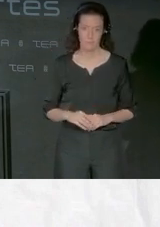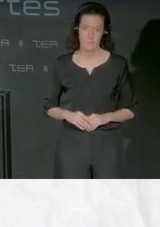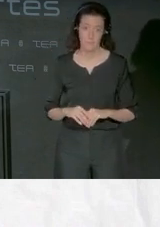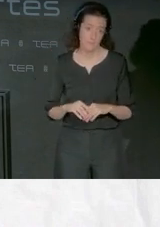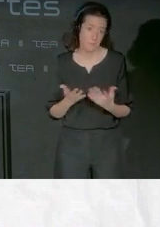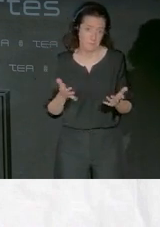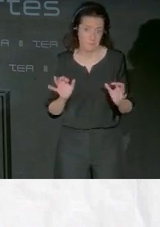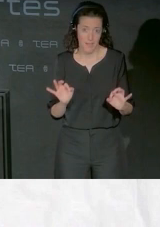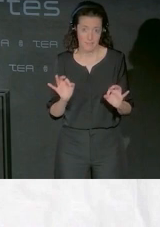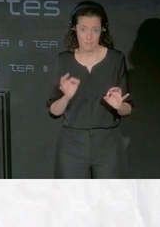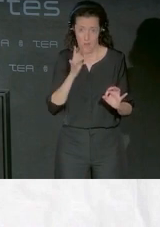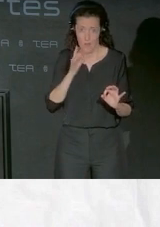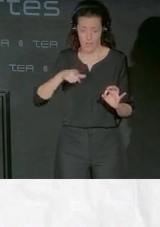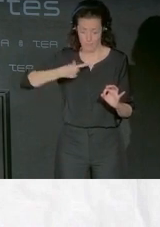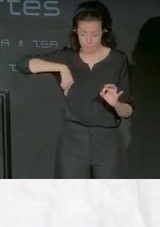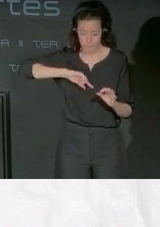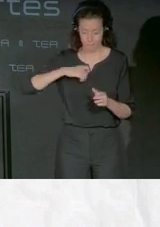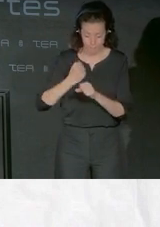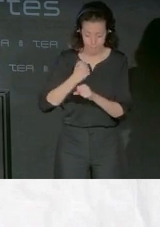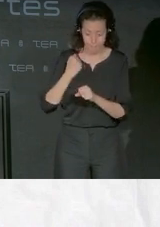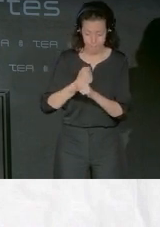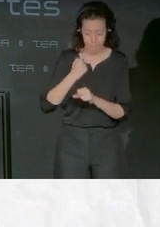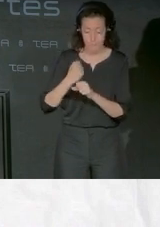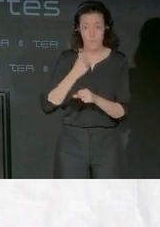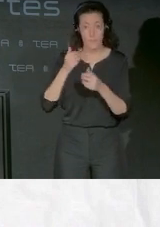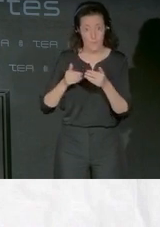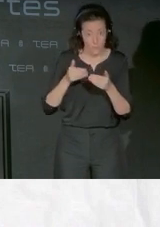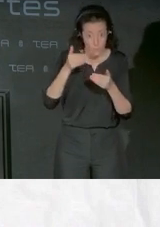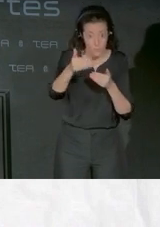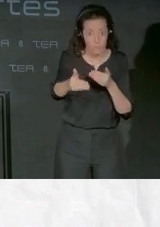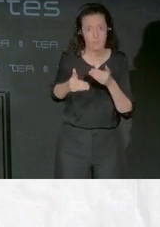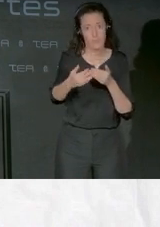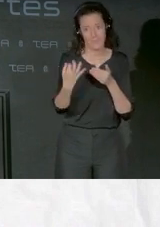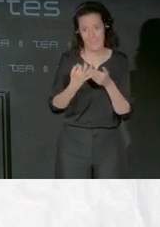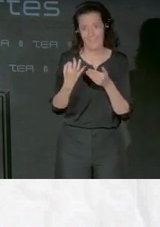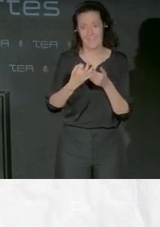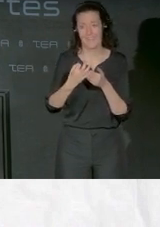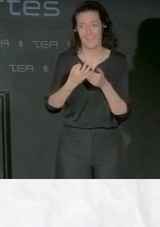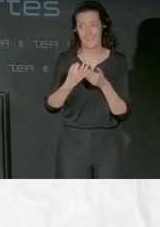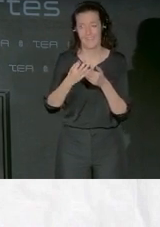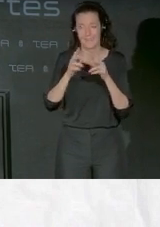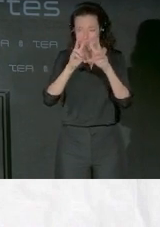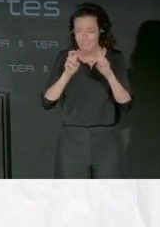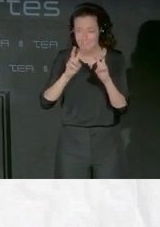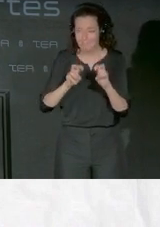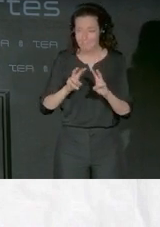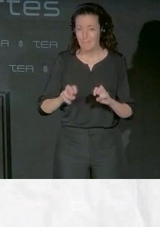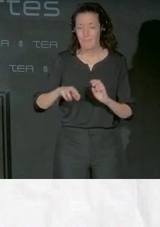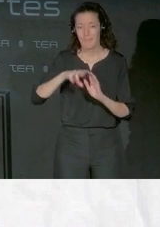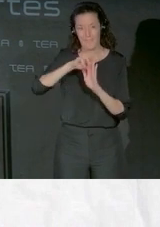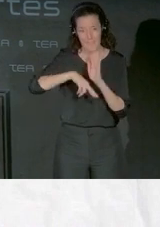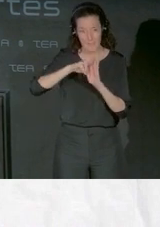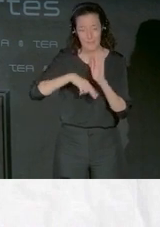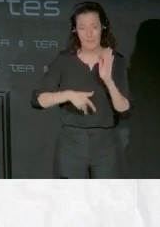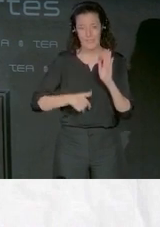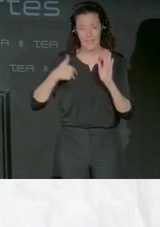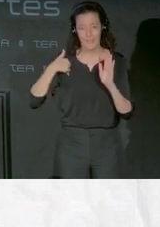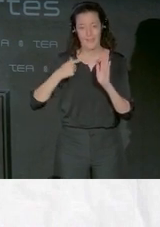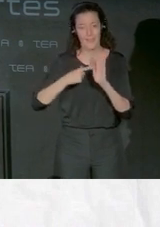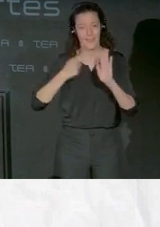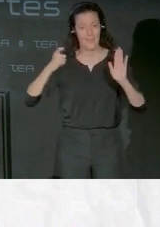copyright exception to see if that works properly or not. But that would be the main things that we look at. We are